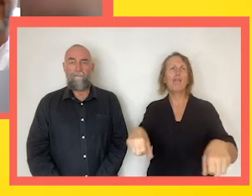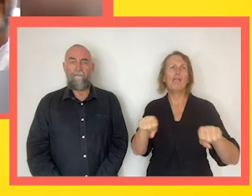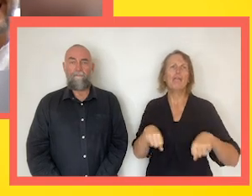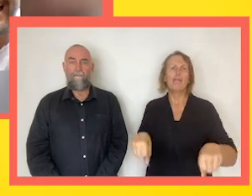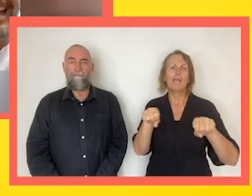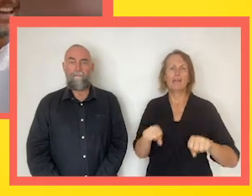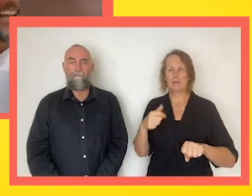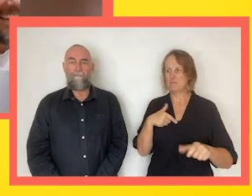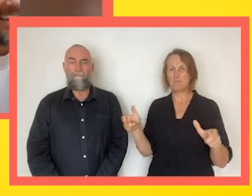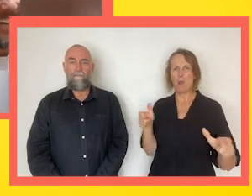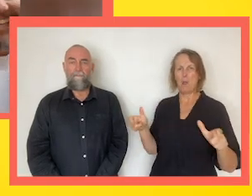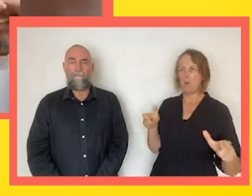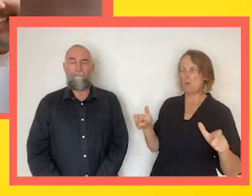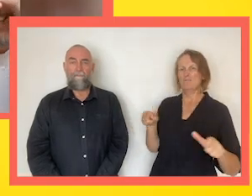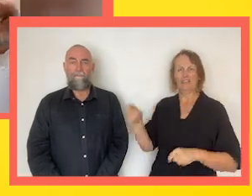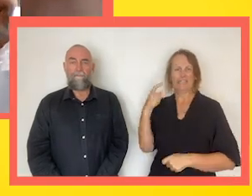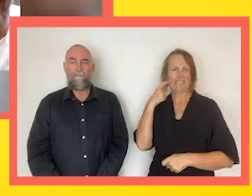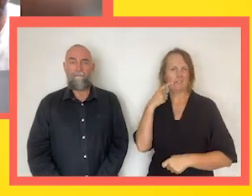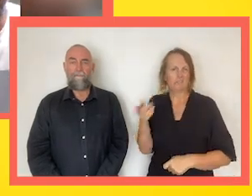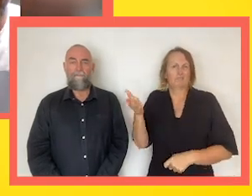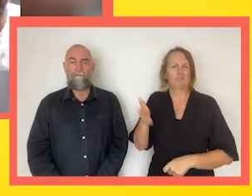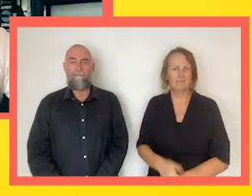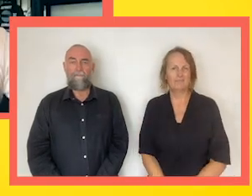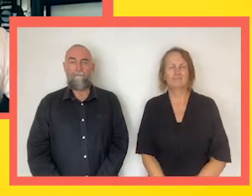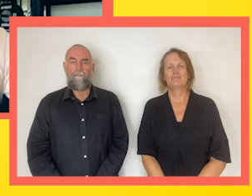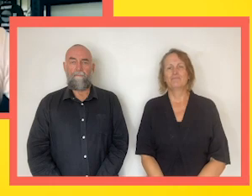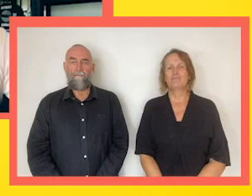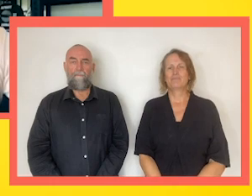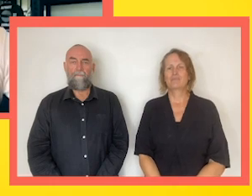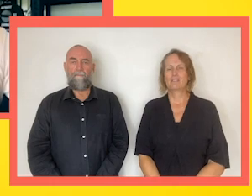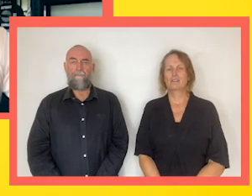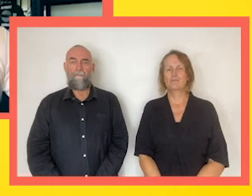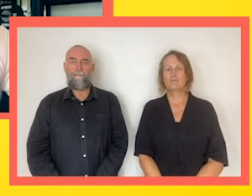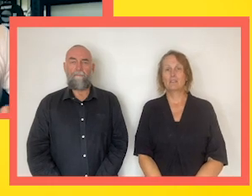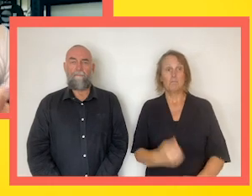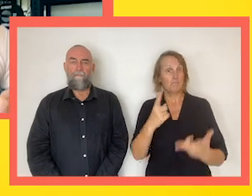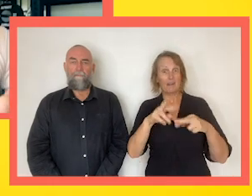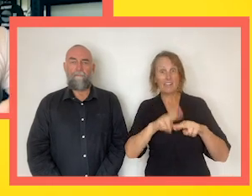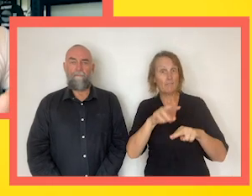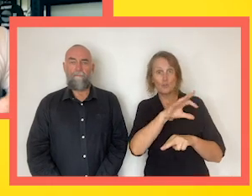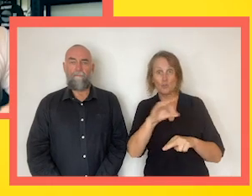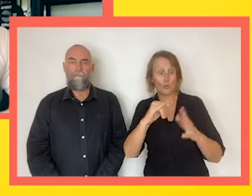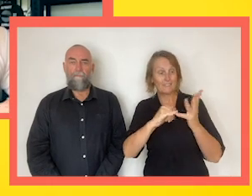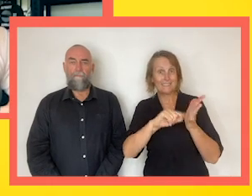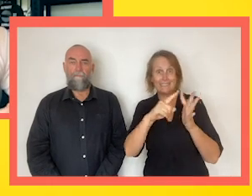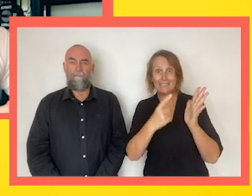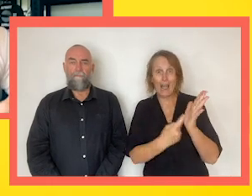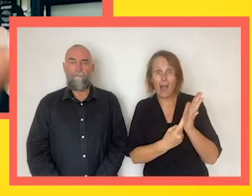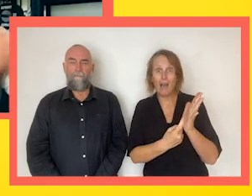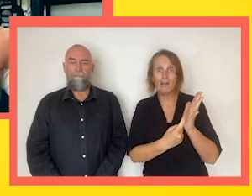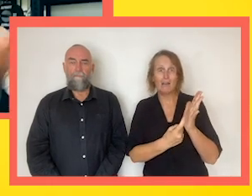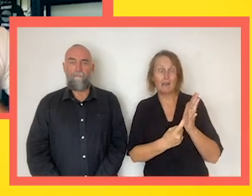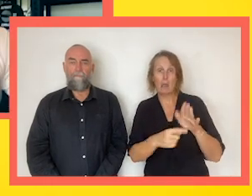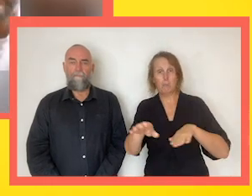just have to follow him. So he has the easy job. But if you don't steer and you hit a bank or something, he's the first one on the fire line to hit the bank, correct?